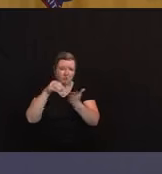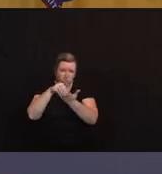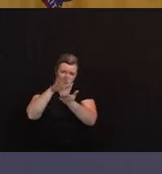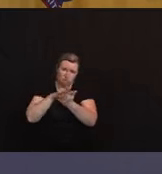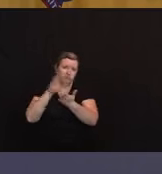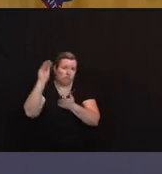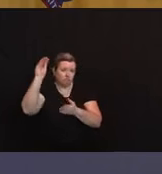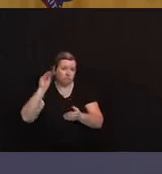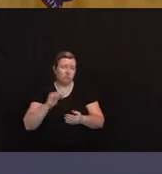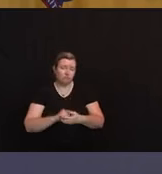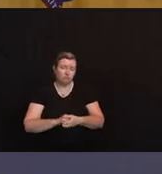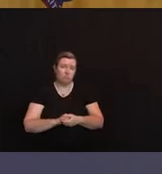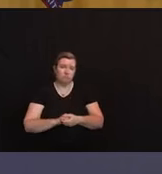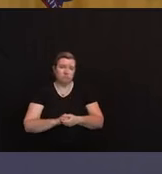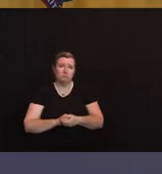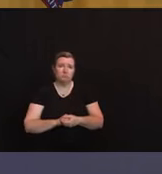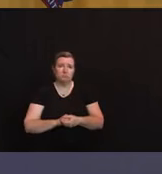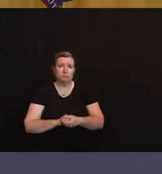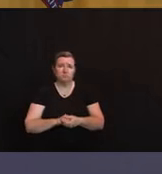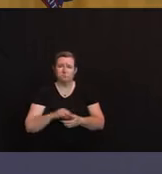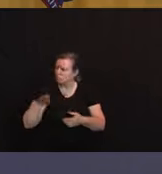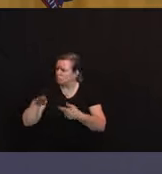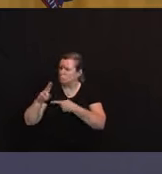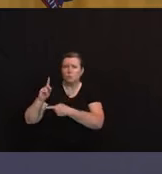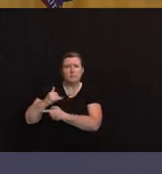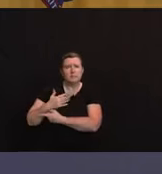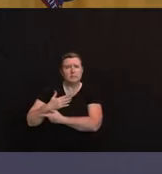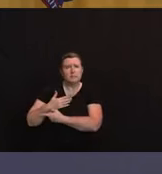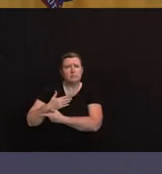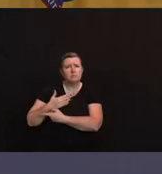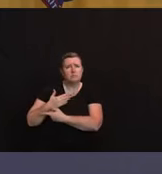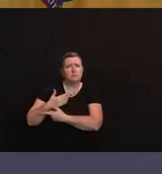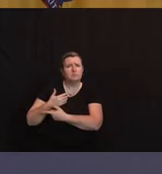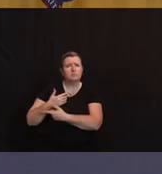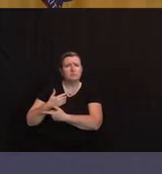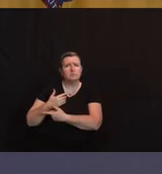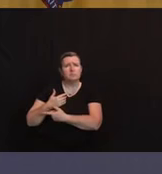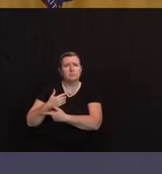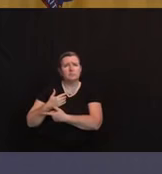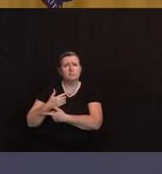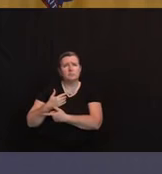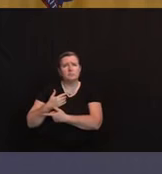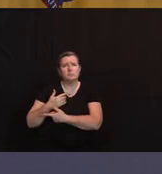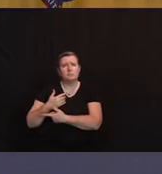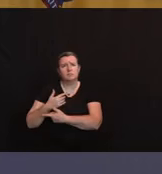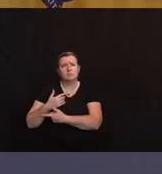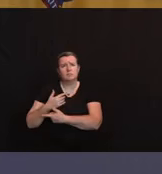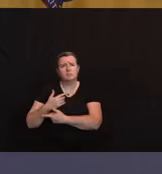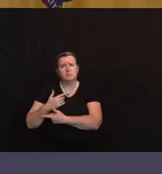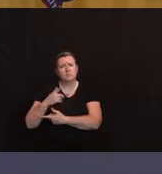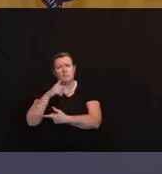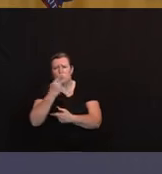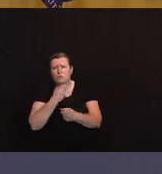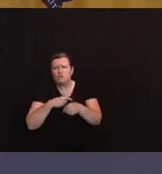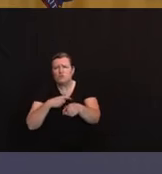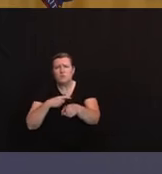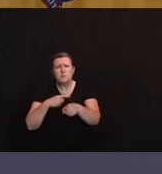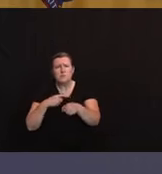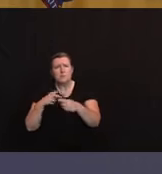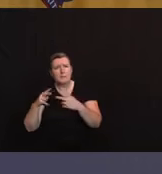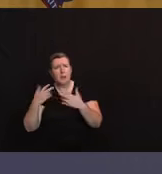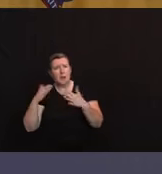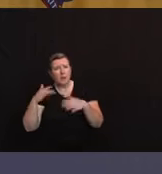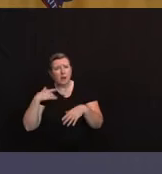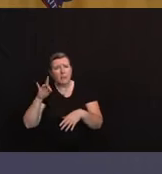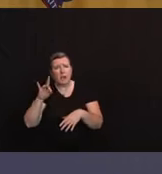Judy may have the exact number. It's several hundred contact tracers, and your question explicitly was above the already high 800s